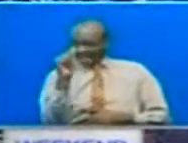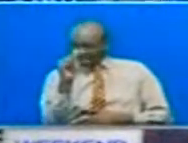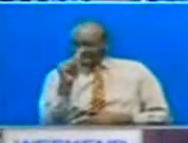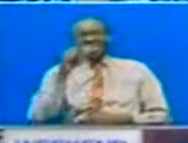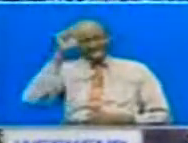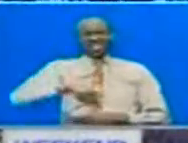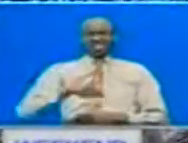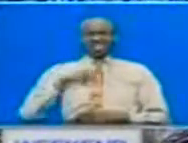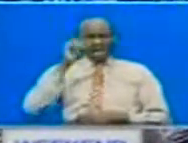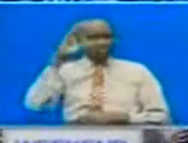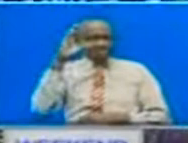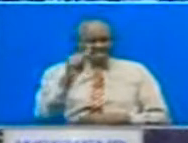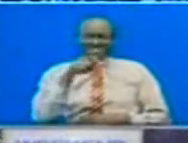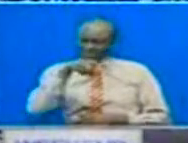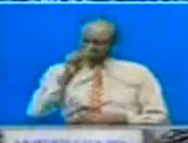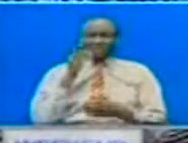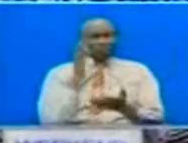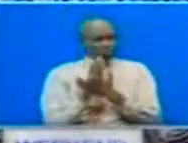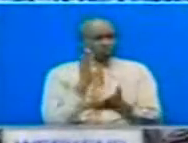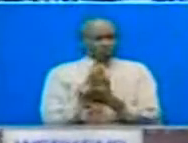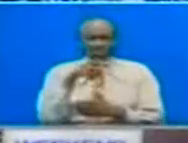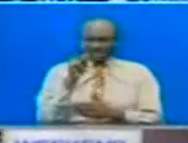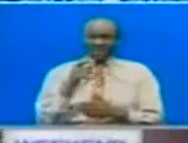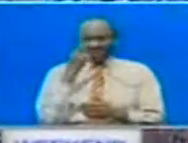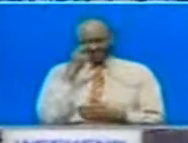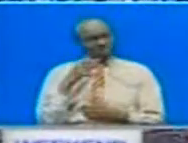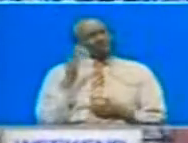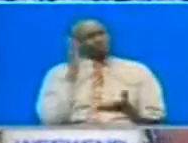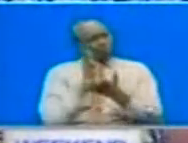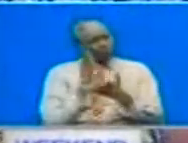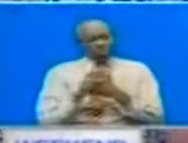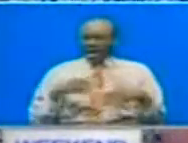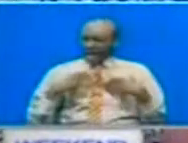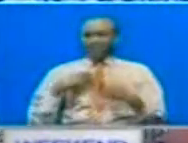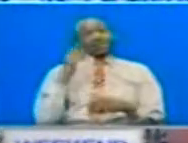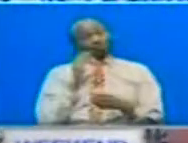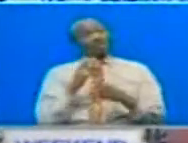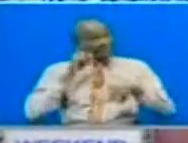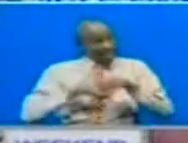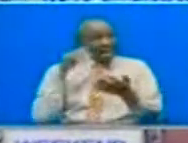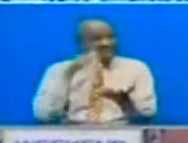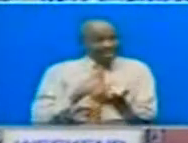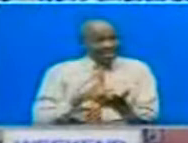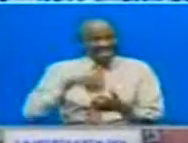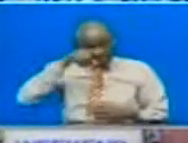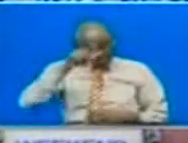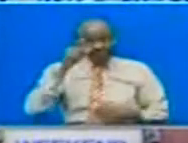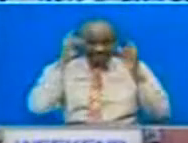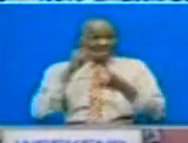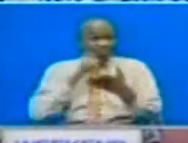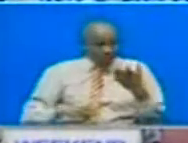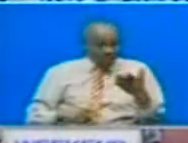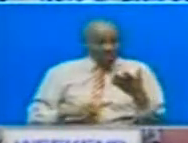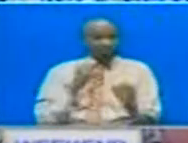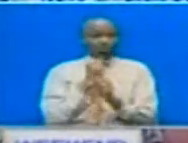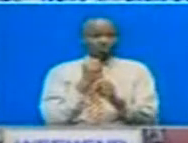Yes, the MCAs are back, and we here on Mock the Week could not be happier because once again, they decided to showcase